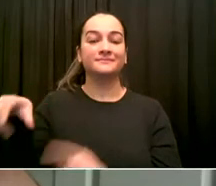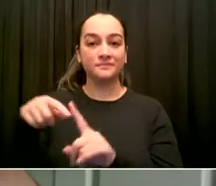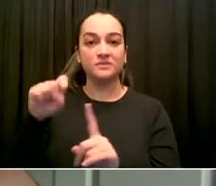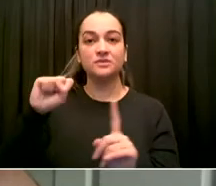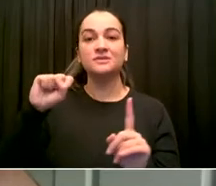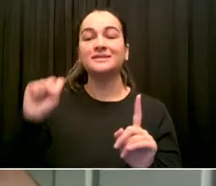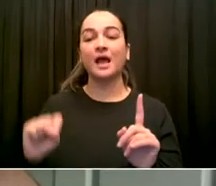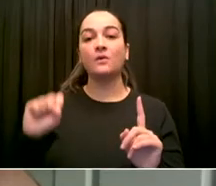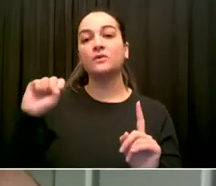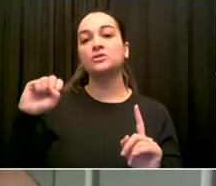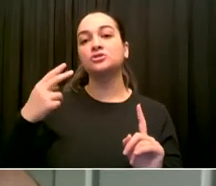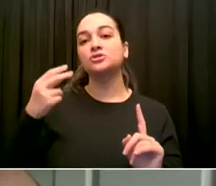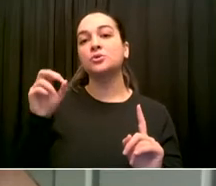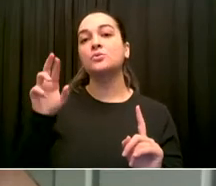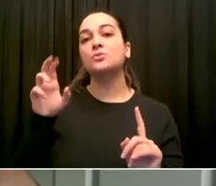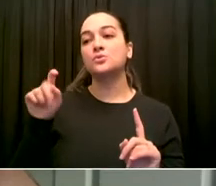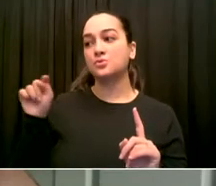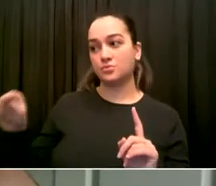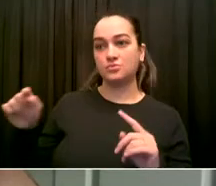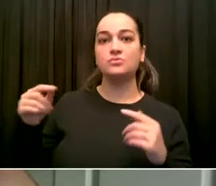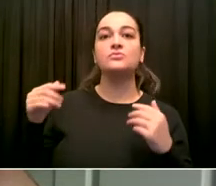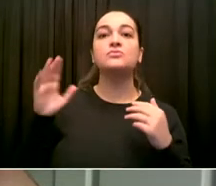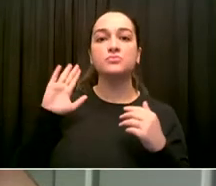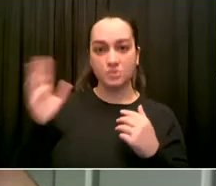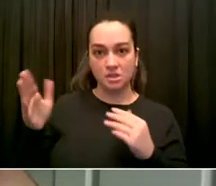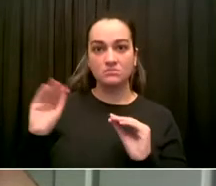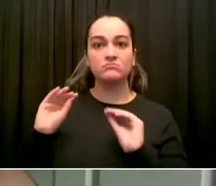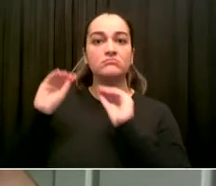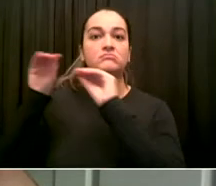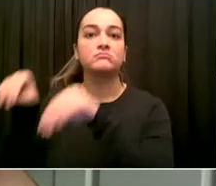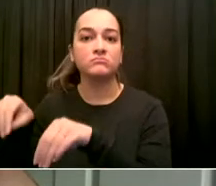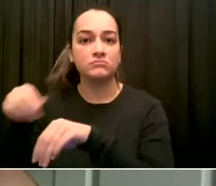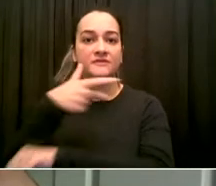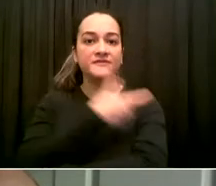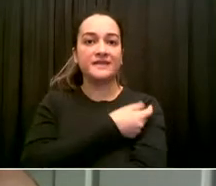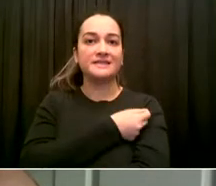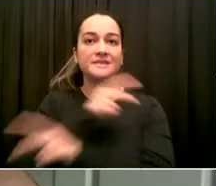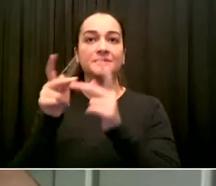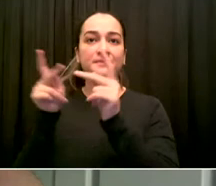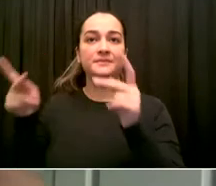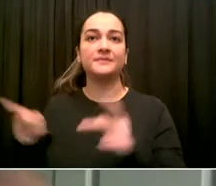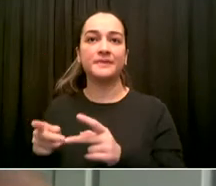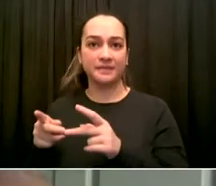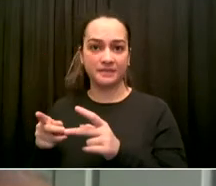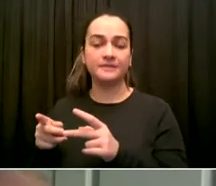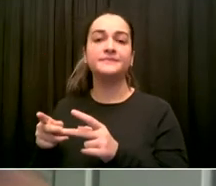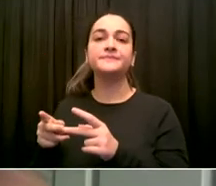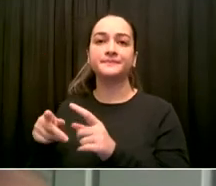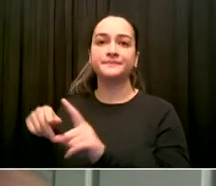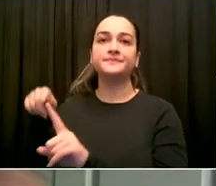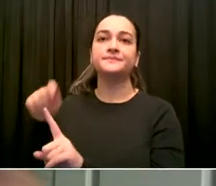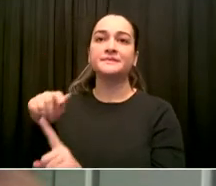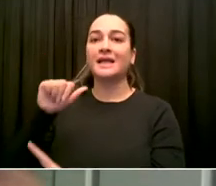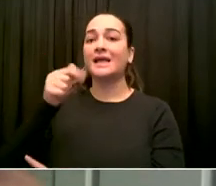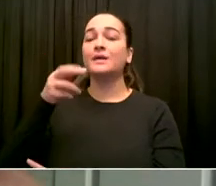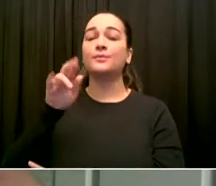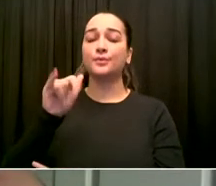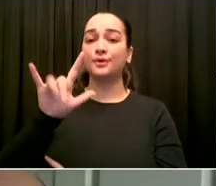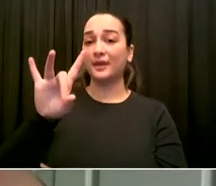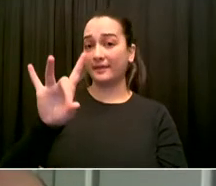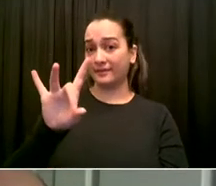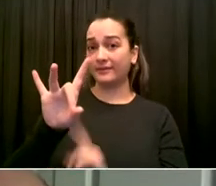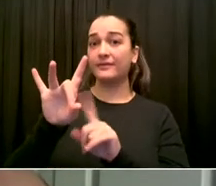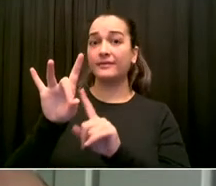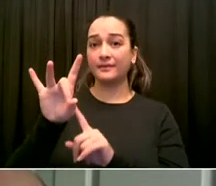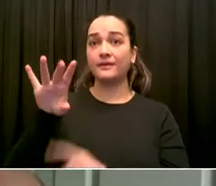you that starting on April 8th, next week, at St. Joseph, St. Thomas Parish, we will